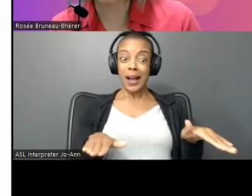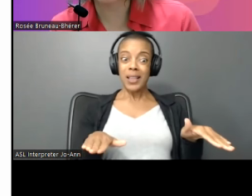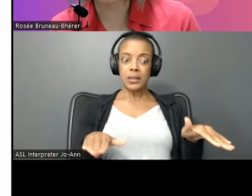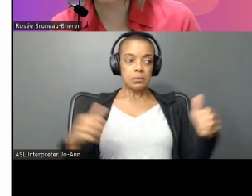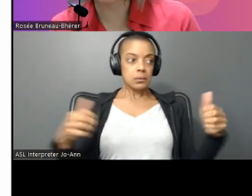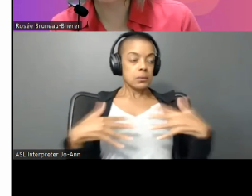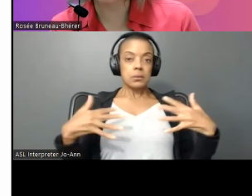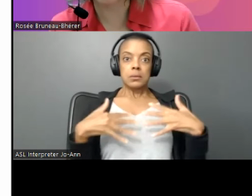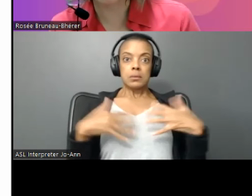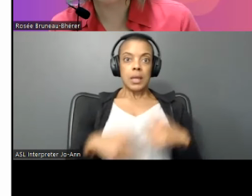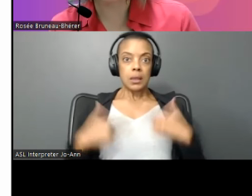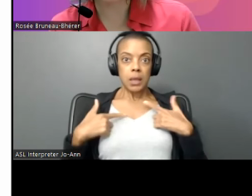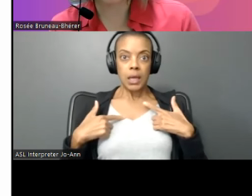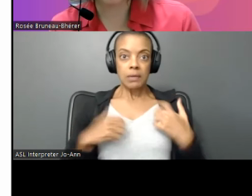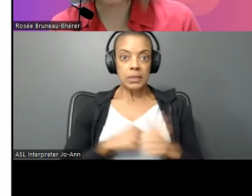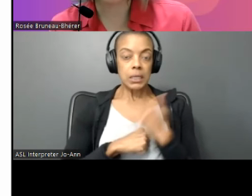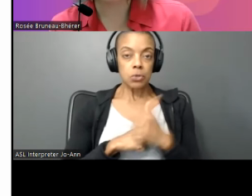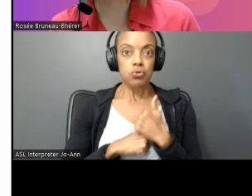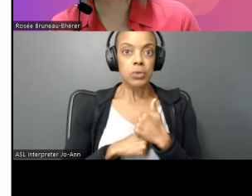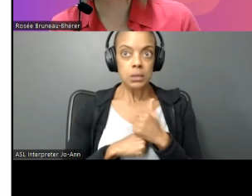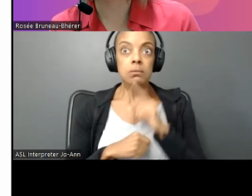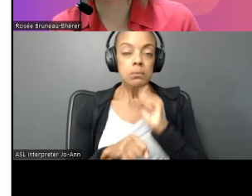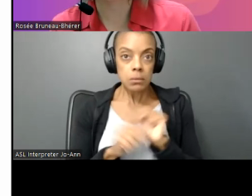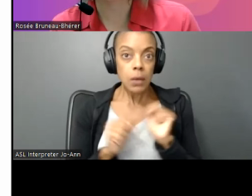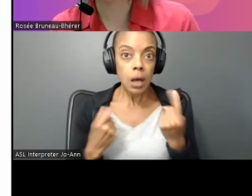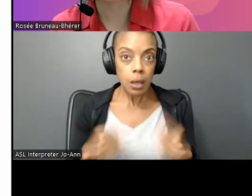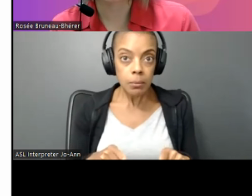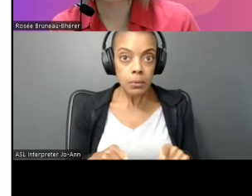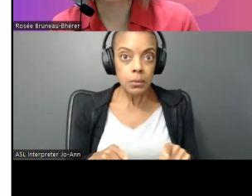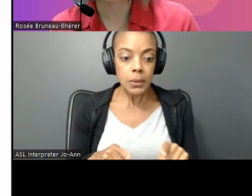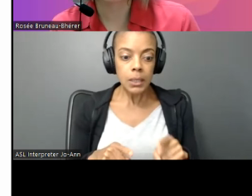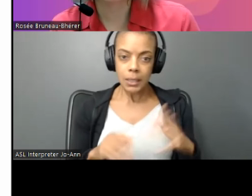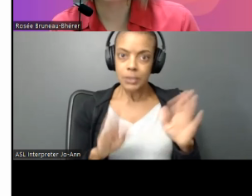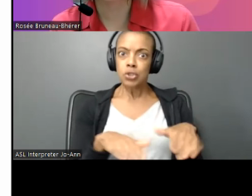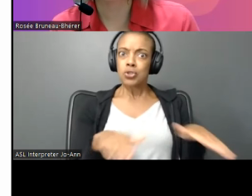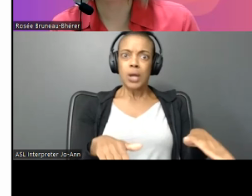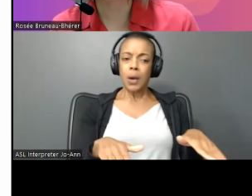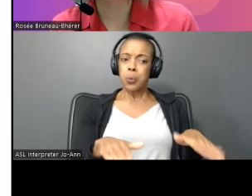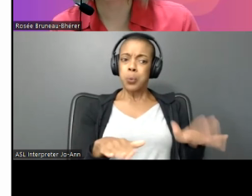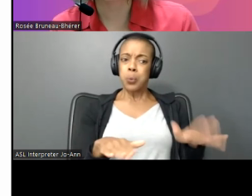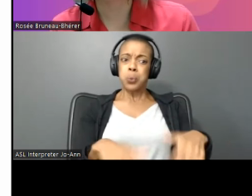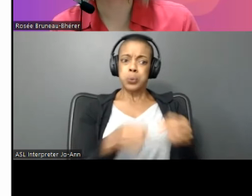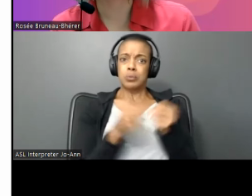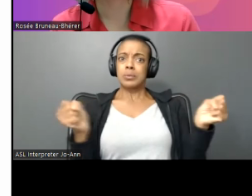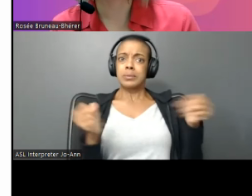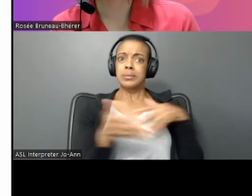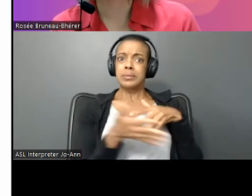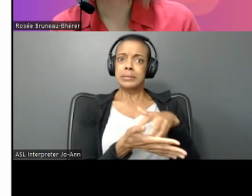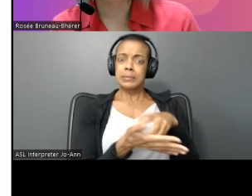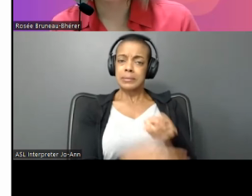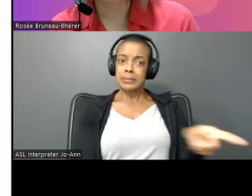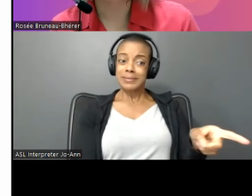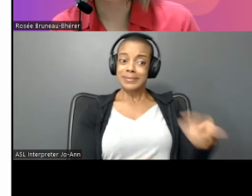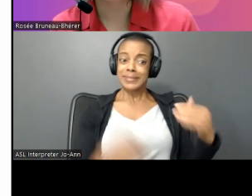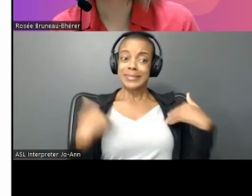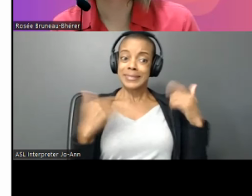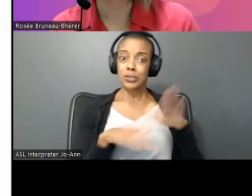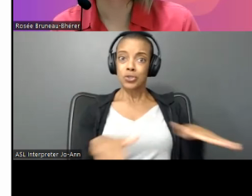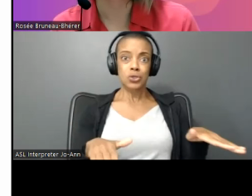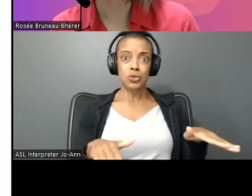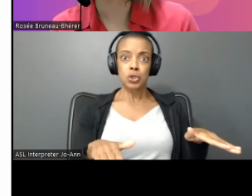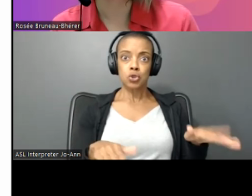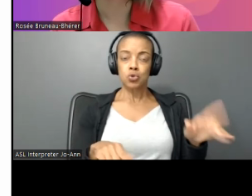to psychological integrity, because the child is vulnerable. Children, especially young children, aren't able to answer